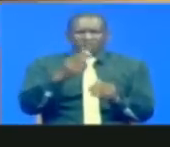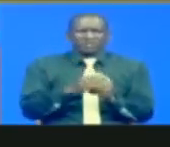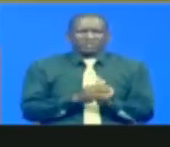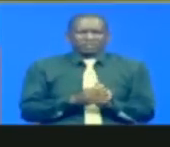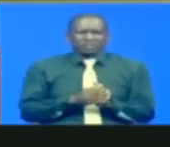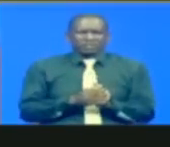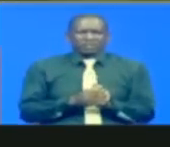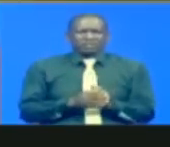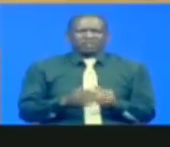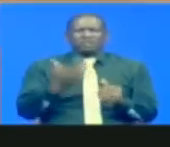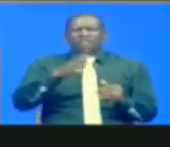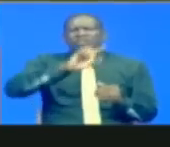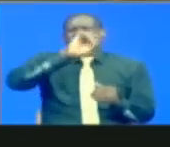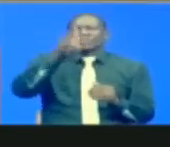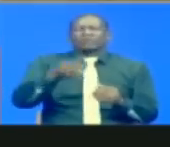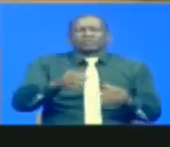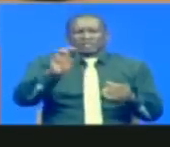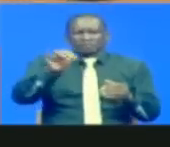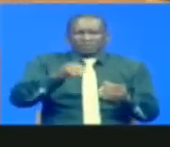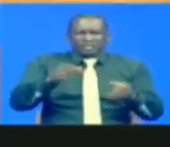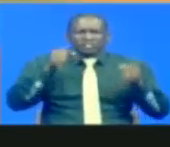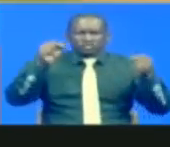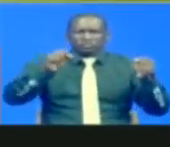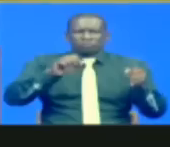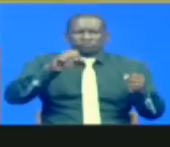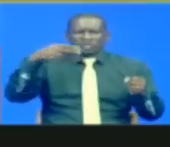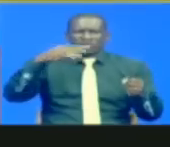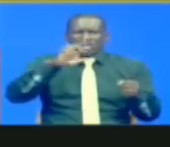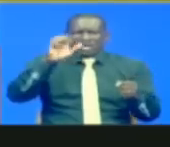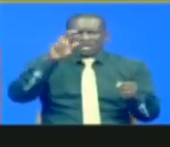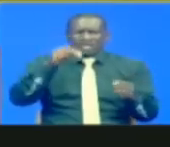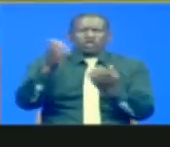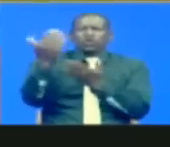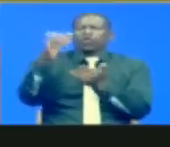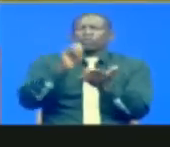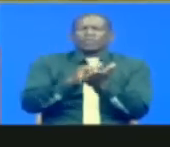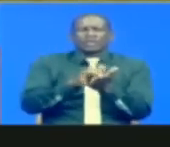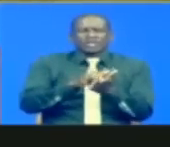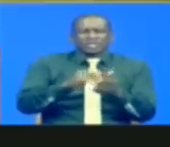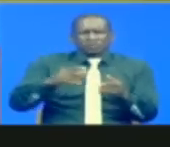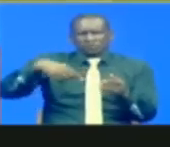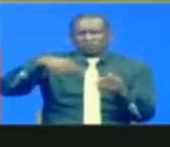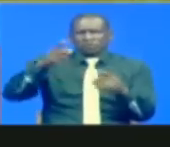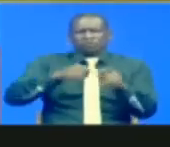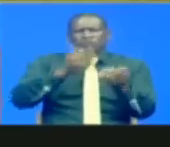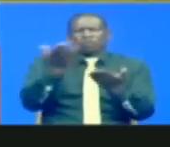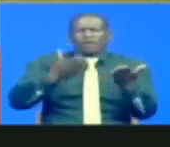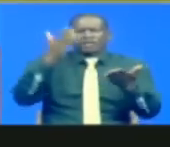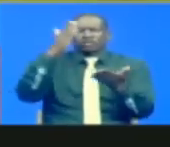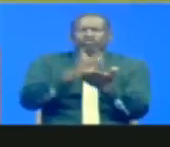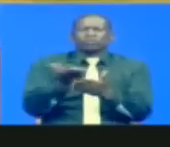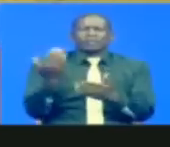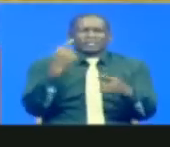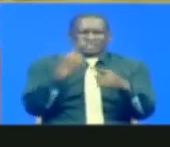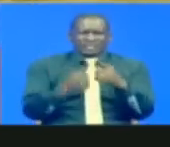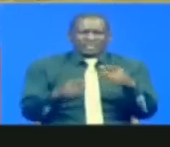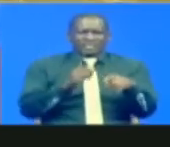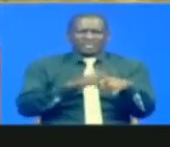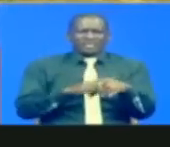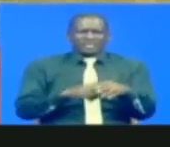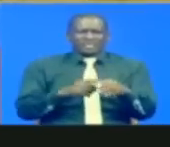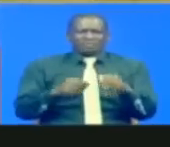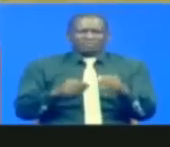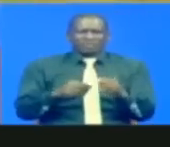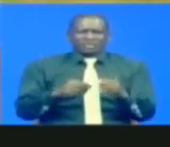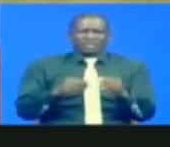World 5000 meters champion Helen Obiri is optimistic that she will pick up from where she left off last year when she takes onto the field at